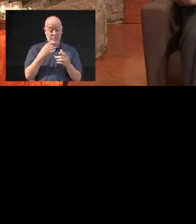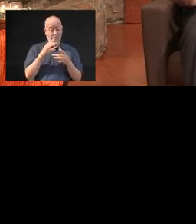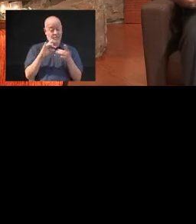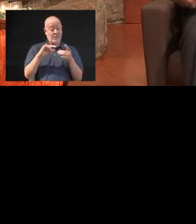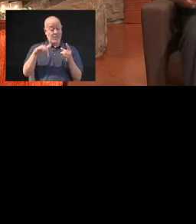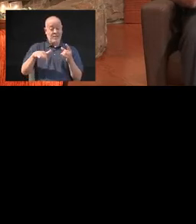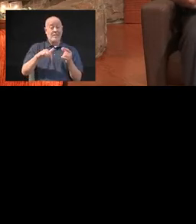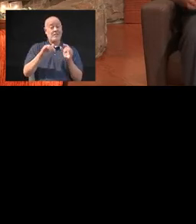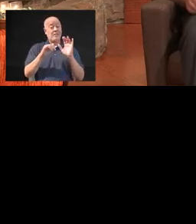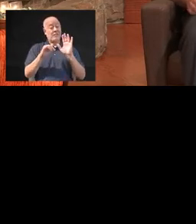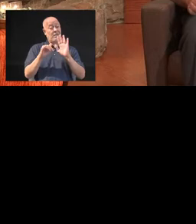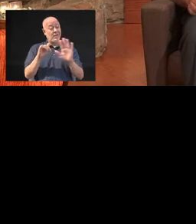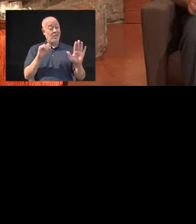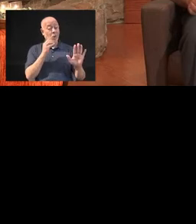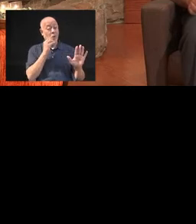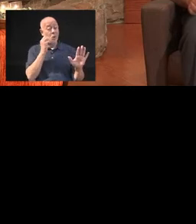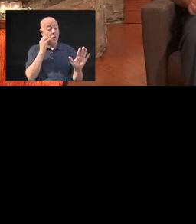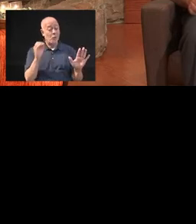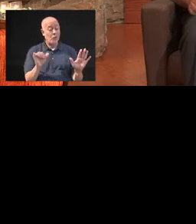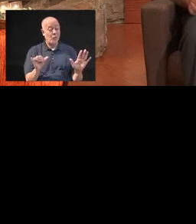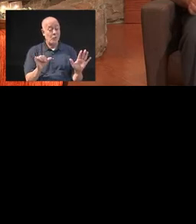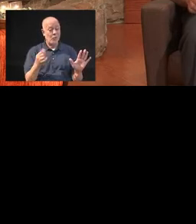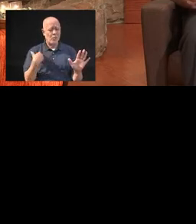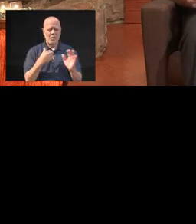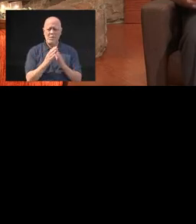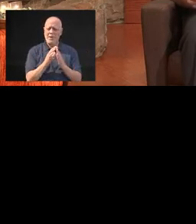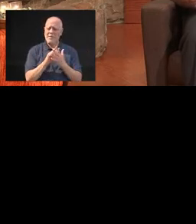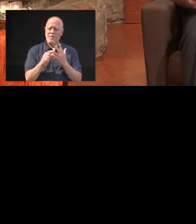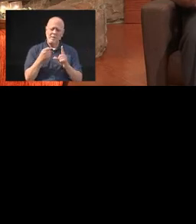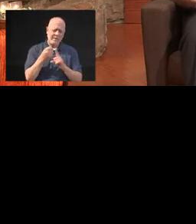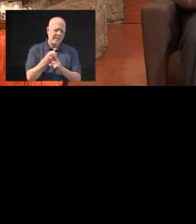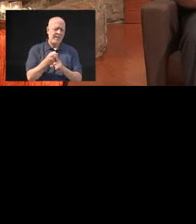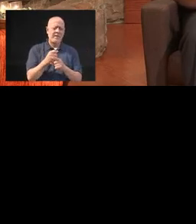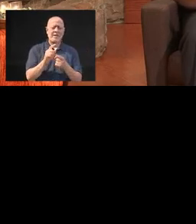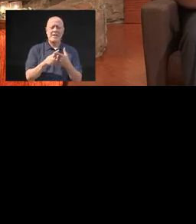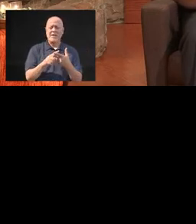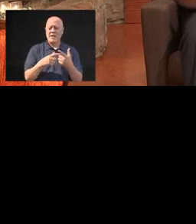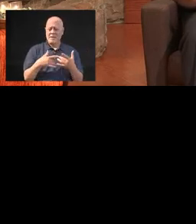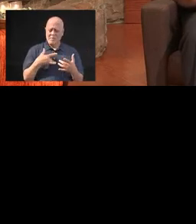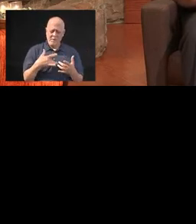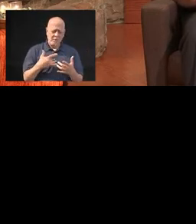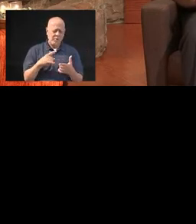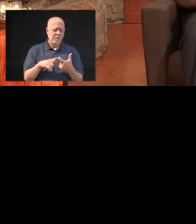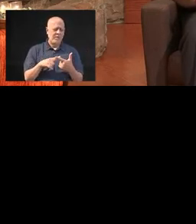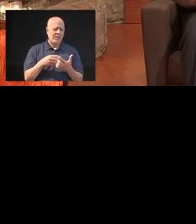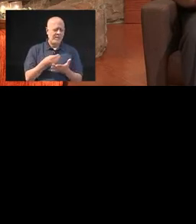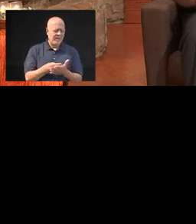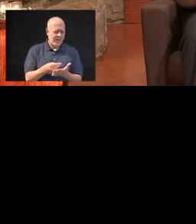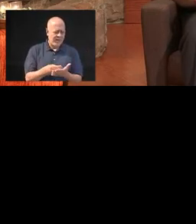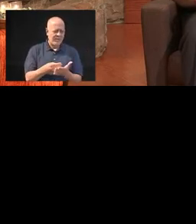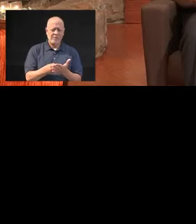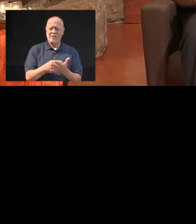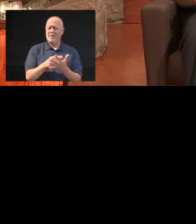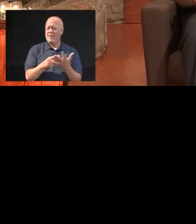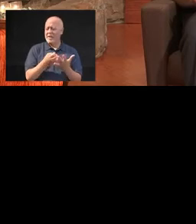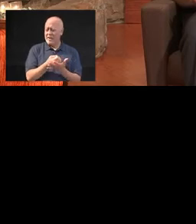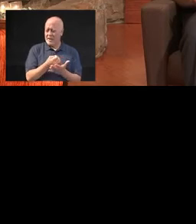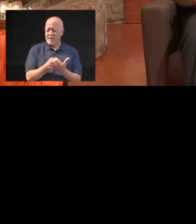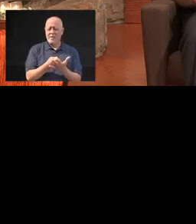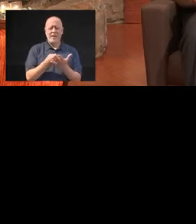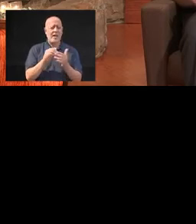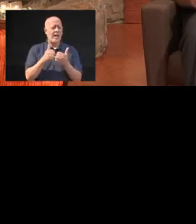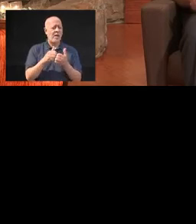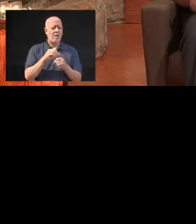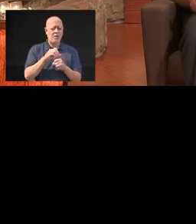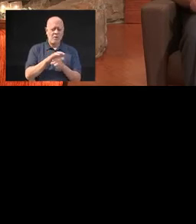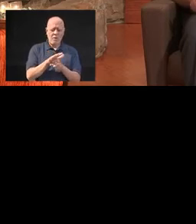We pray for those affected physically, financially, and emotionally as we continue to understand the way COVID-19 is affecting our families, our communities, and